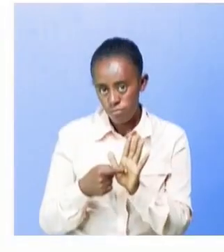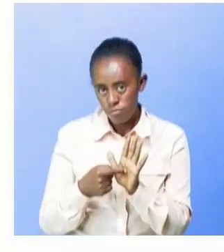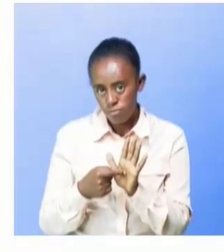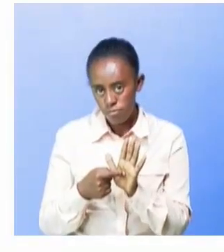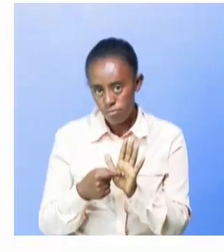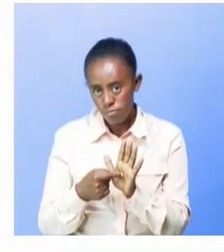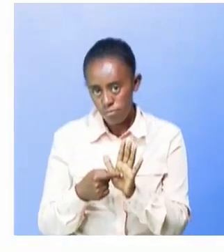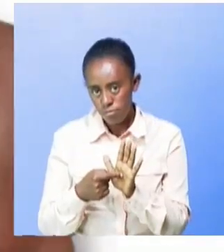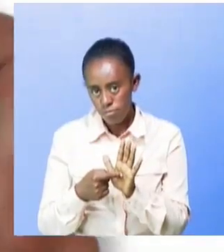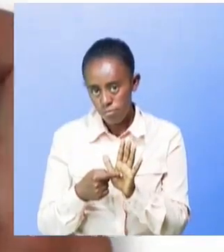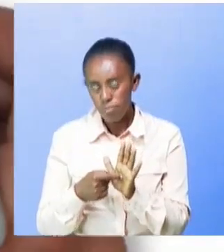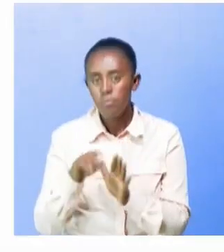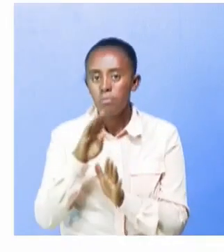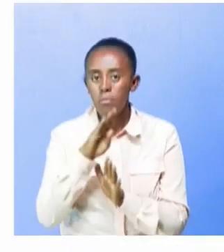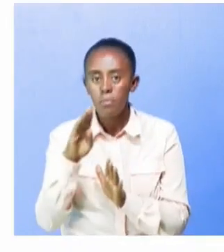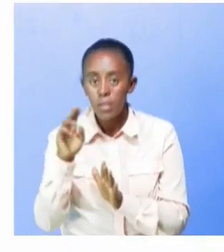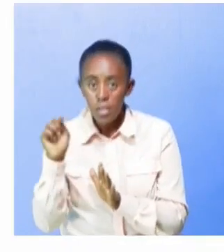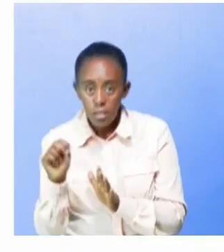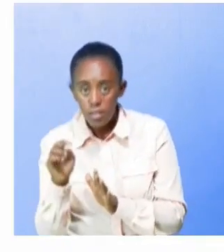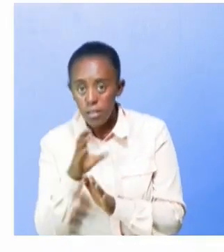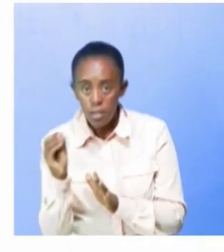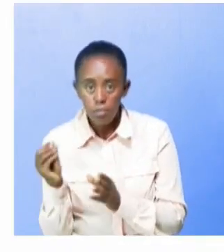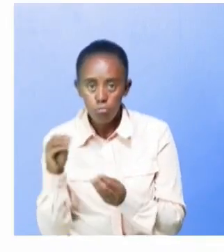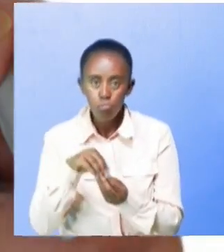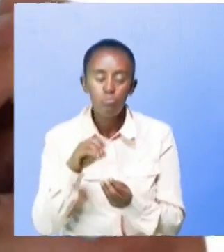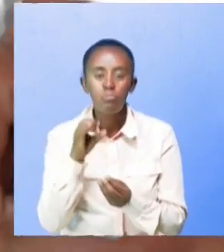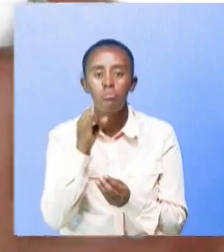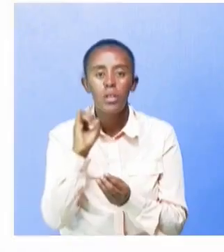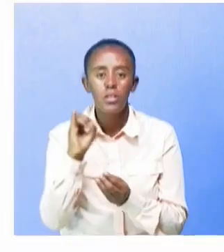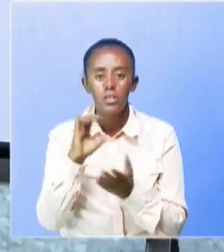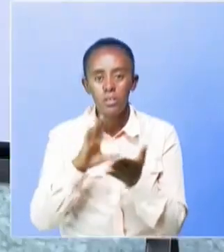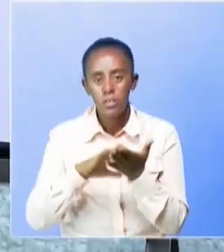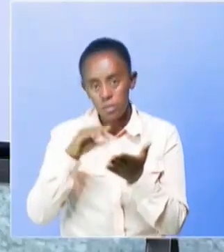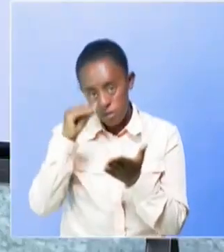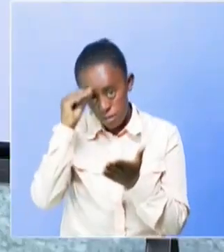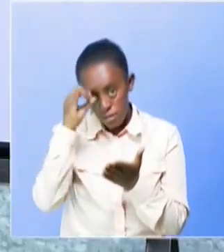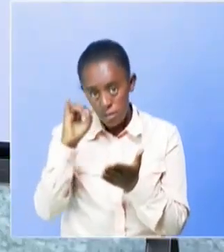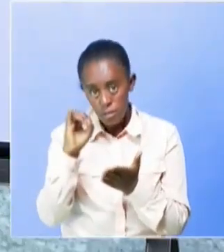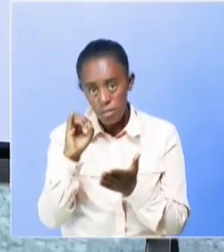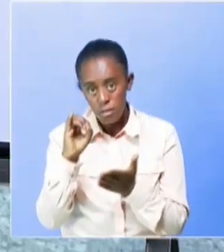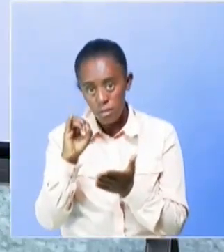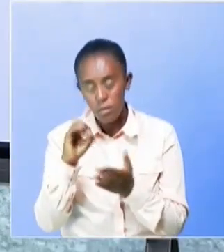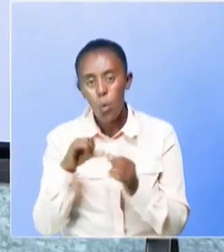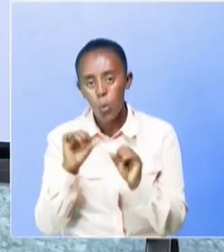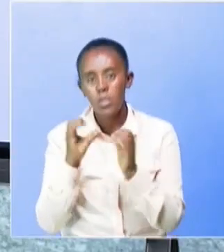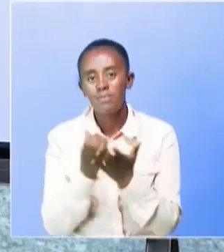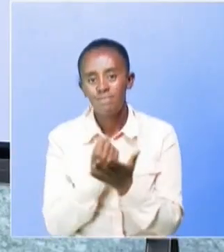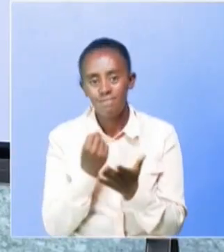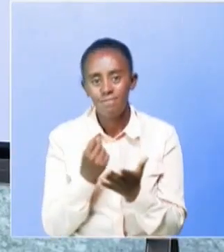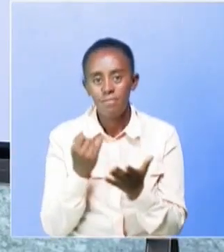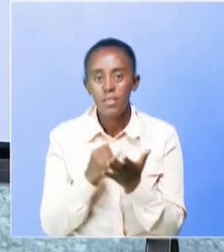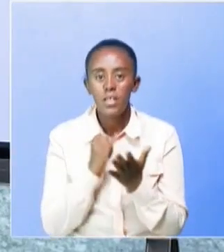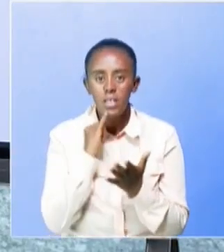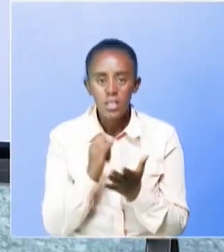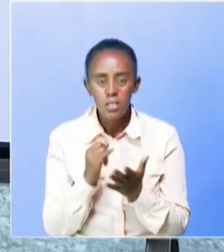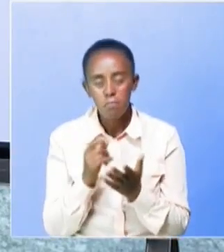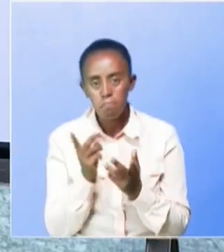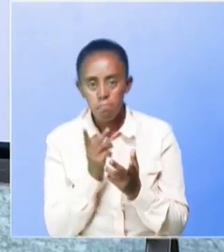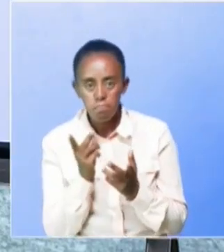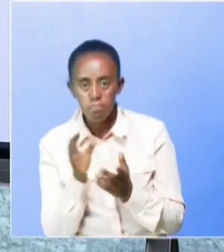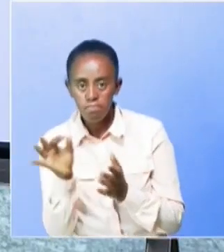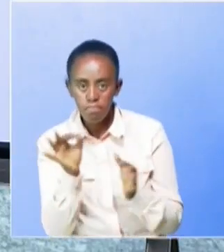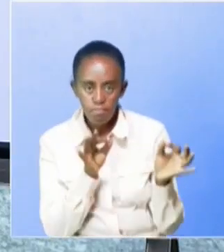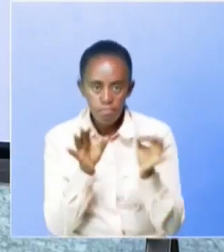we have added been, and we have taken the ing form from the continuous. So it is a mesh between